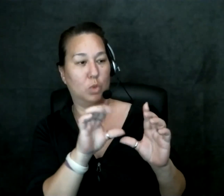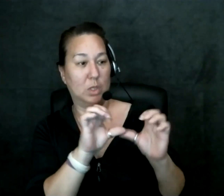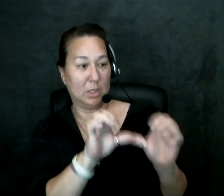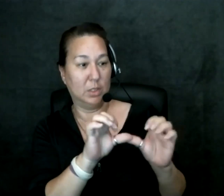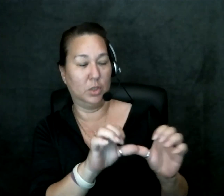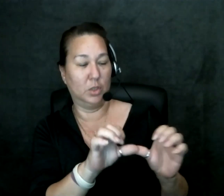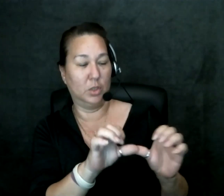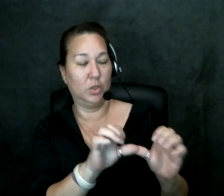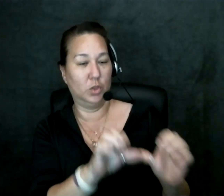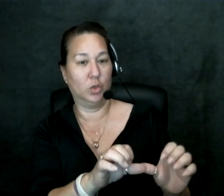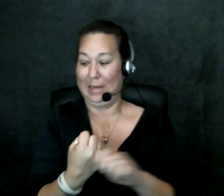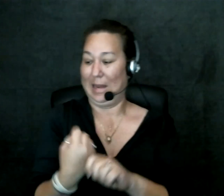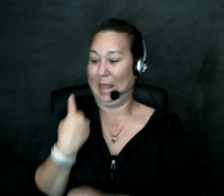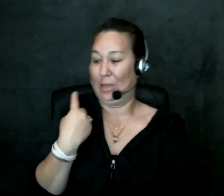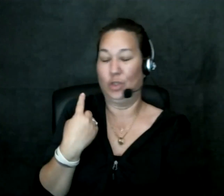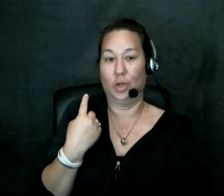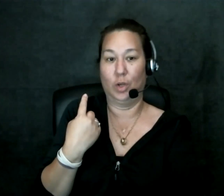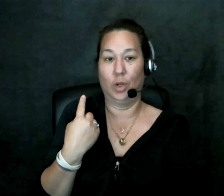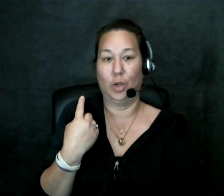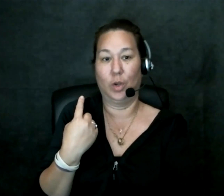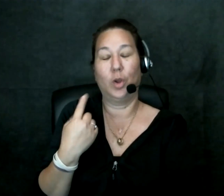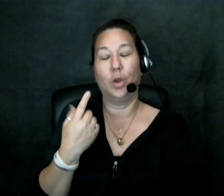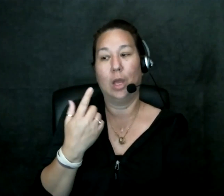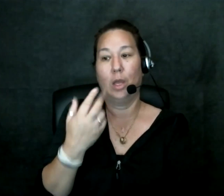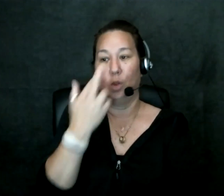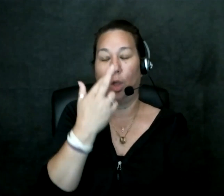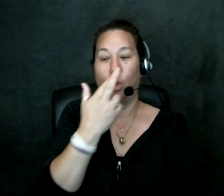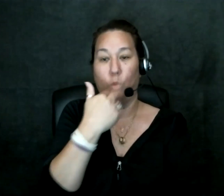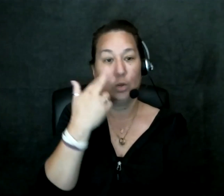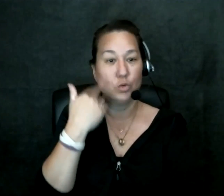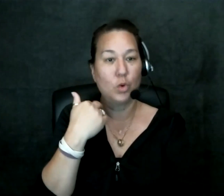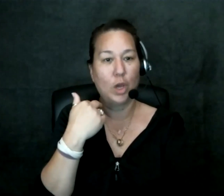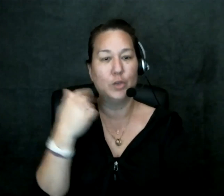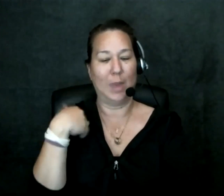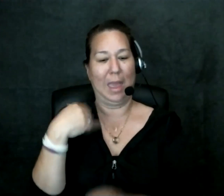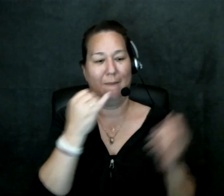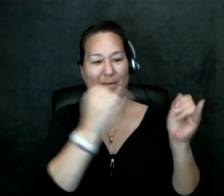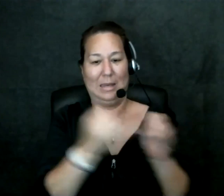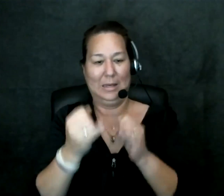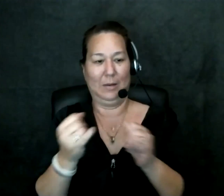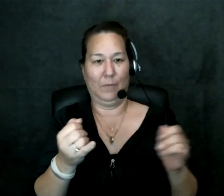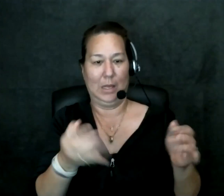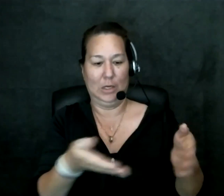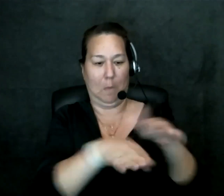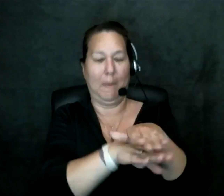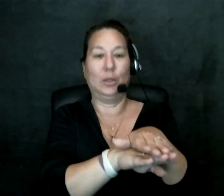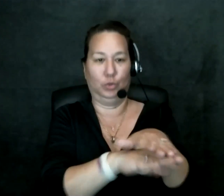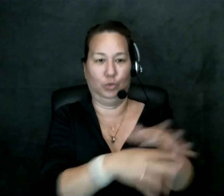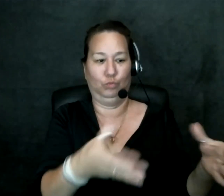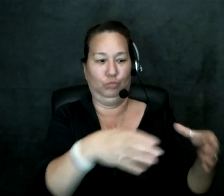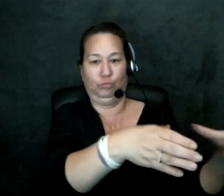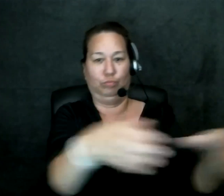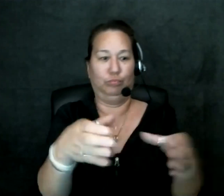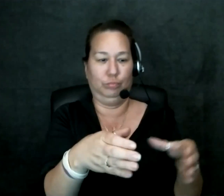have dispensed food individually packaged. Beyond restaurants, can we now return to sharing